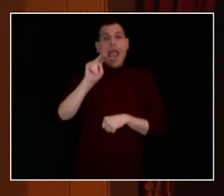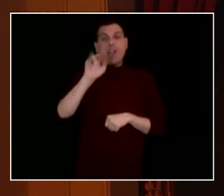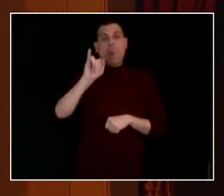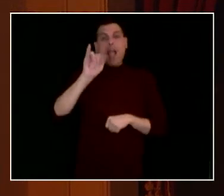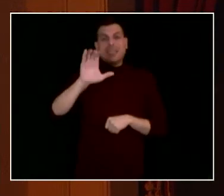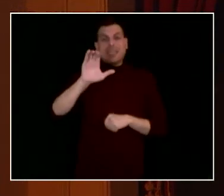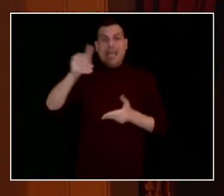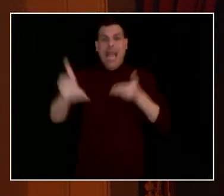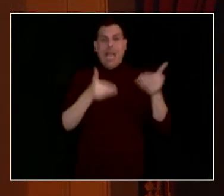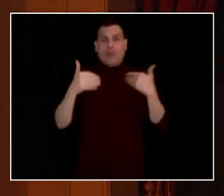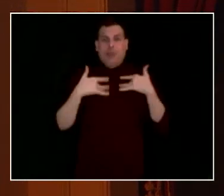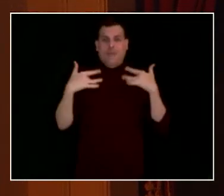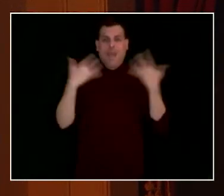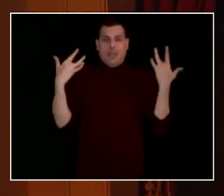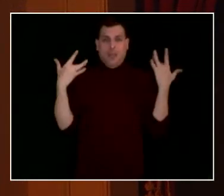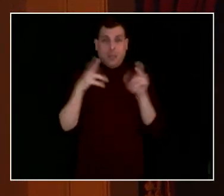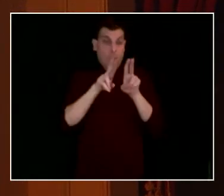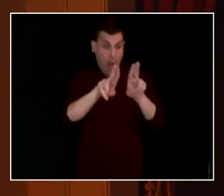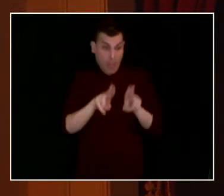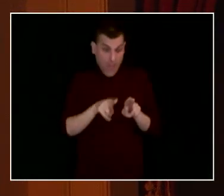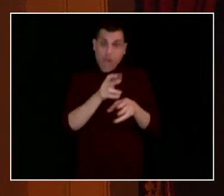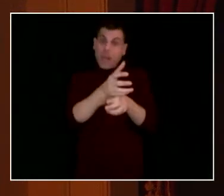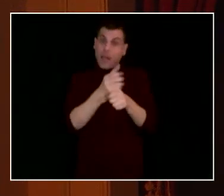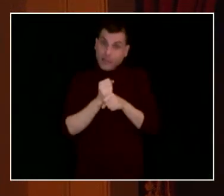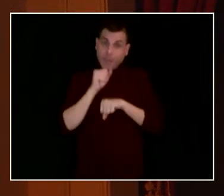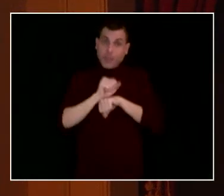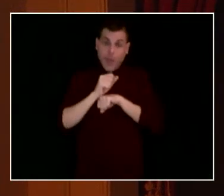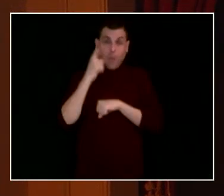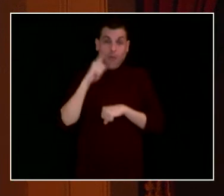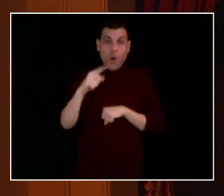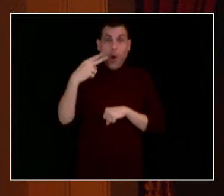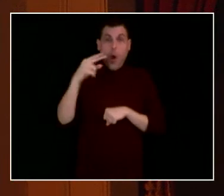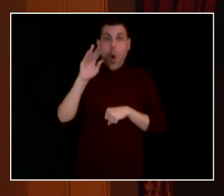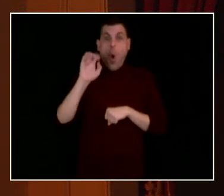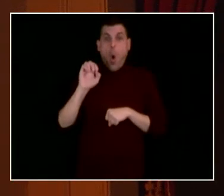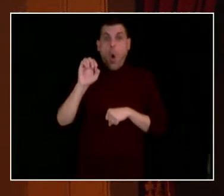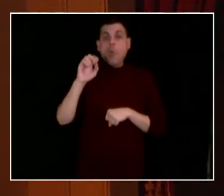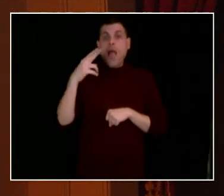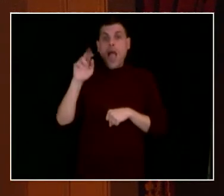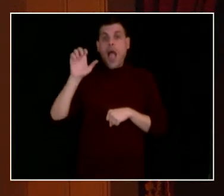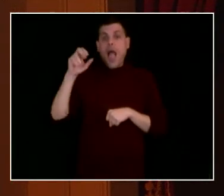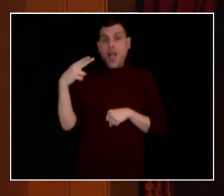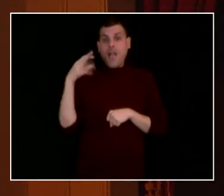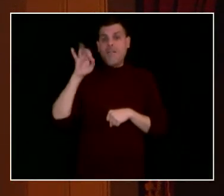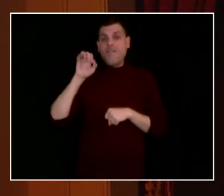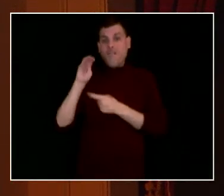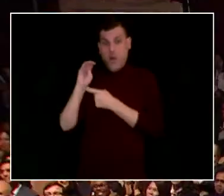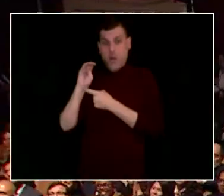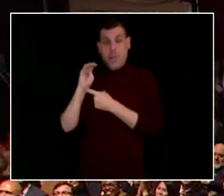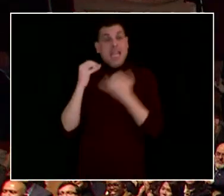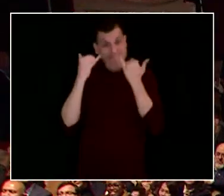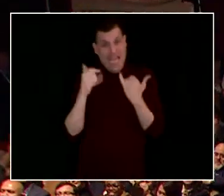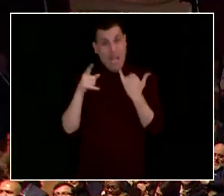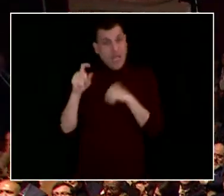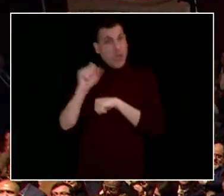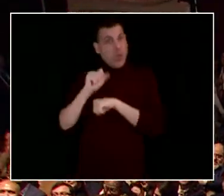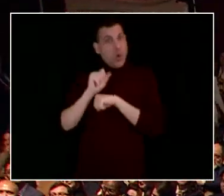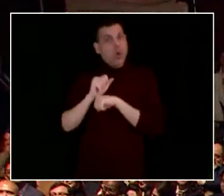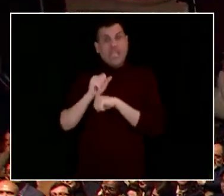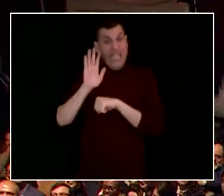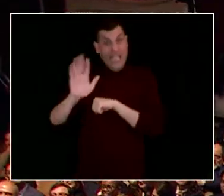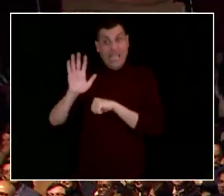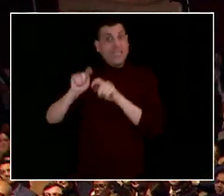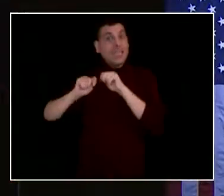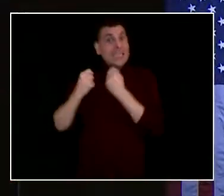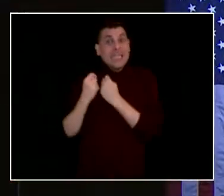accepted a position with a home health firm. Today, he uses the teamwork skills he learned at camp